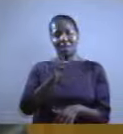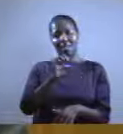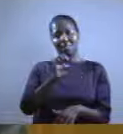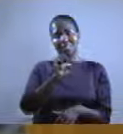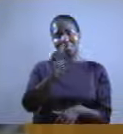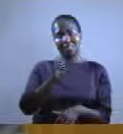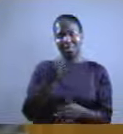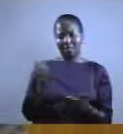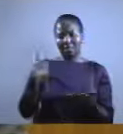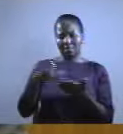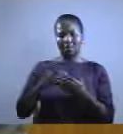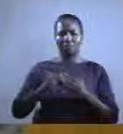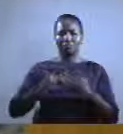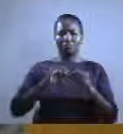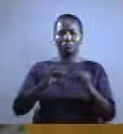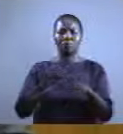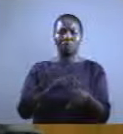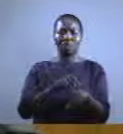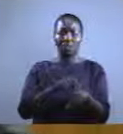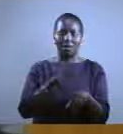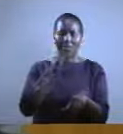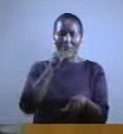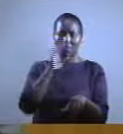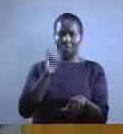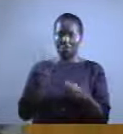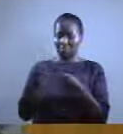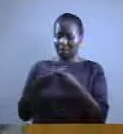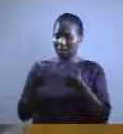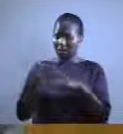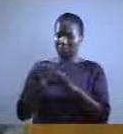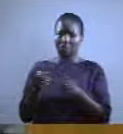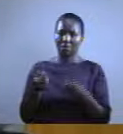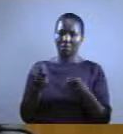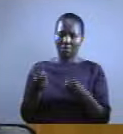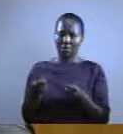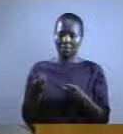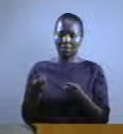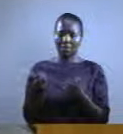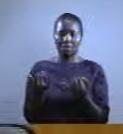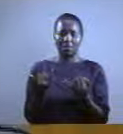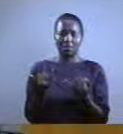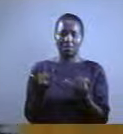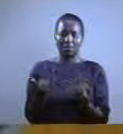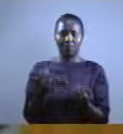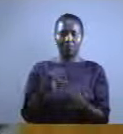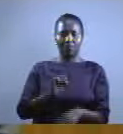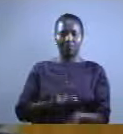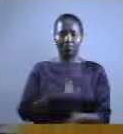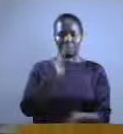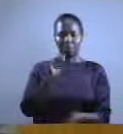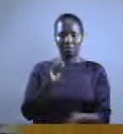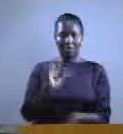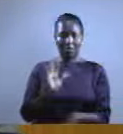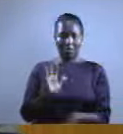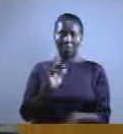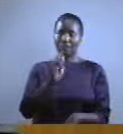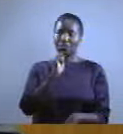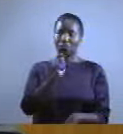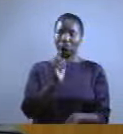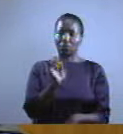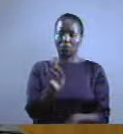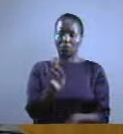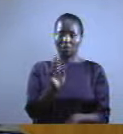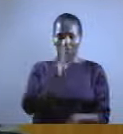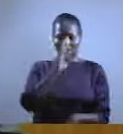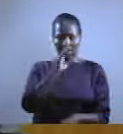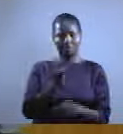long-winded, it will thus take some time before the incentives can be effected. Die realiteit is dat Afrika tans onmiddellike belastingverligting nodig het.